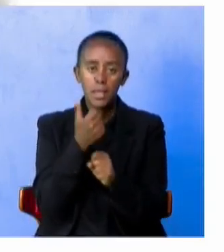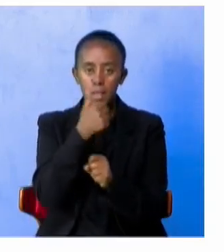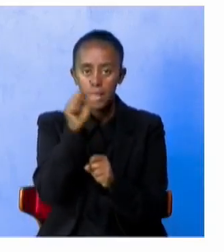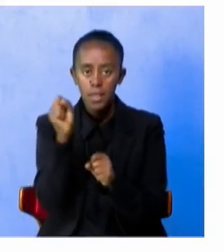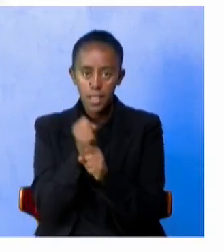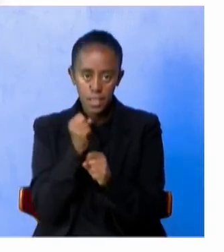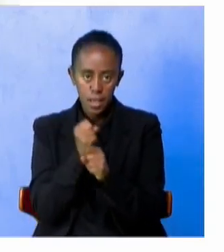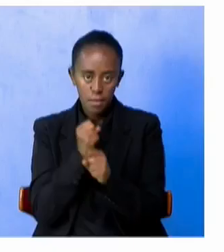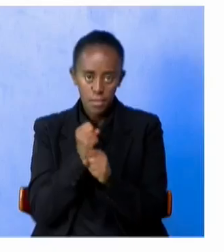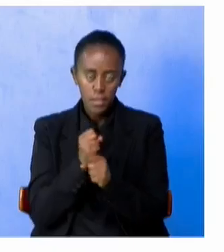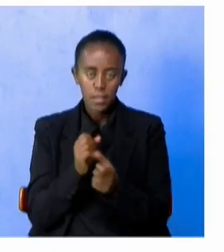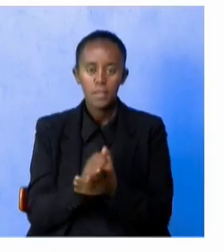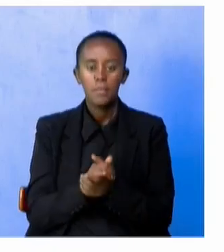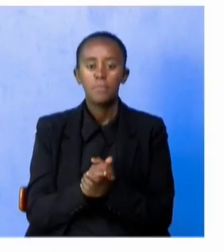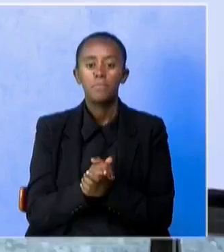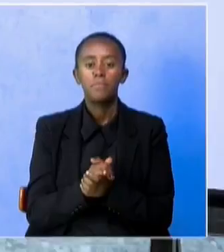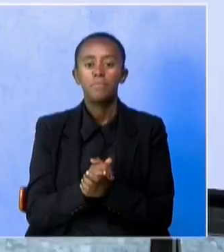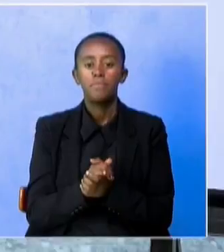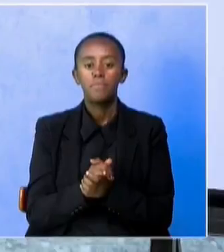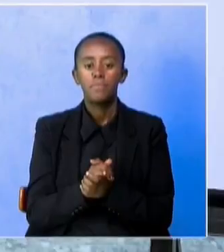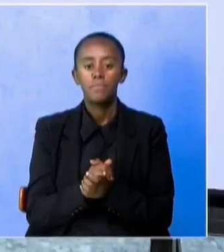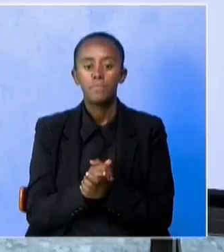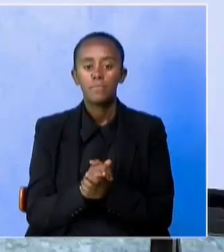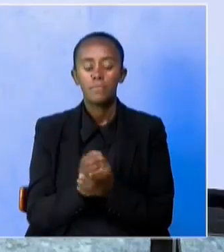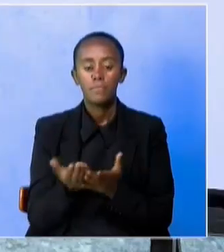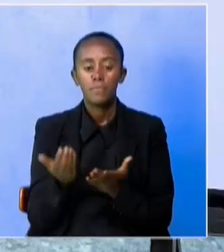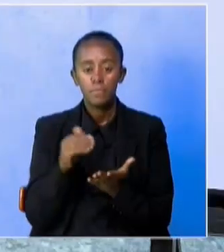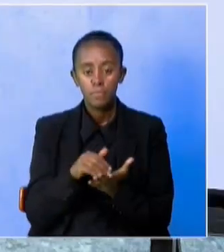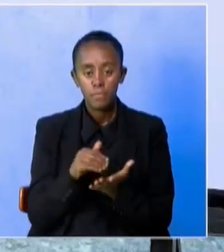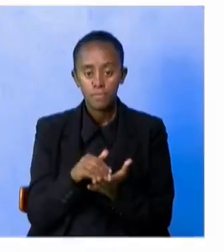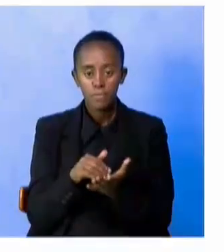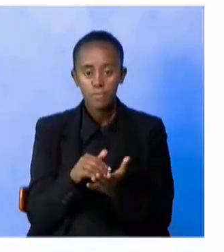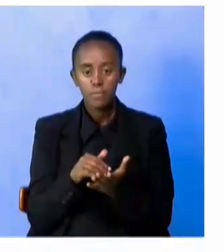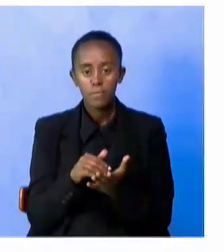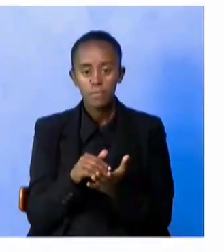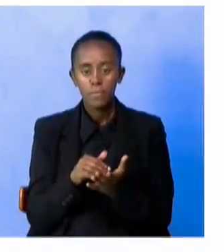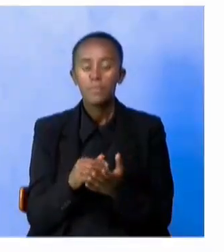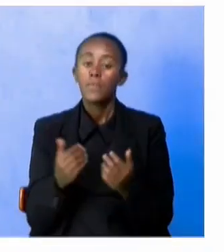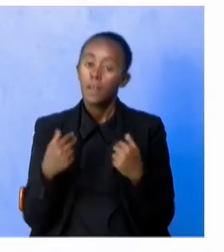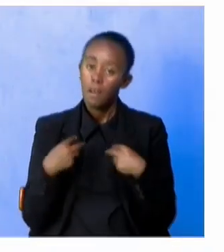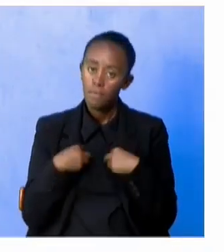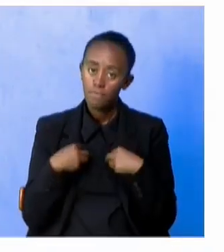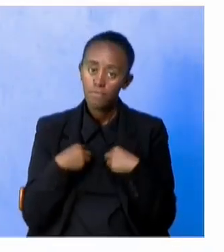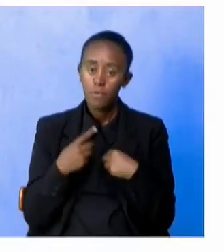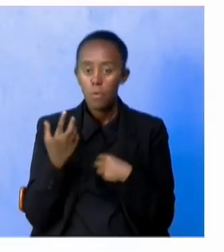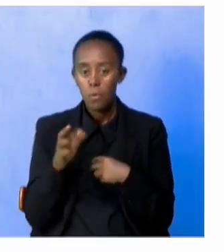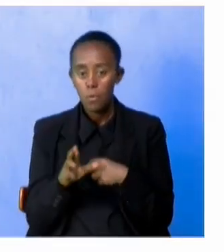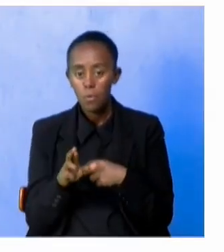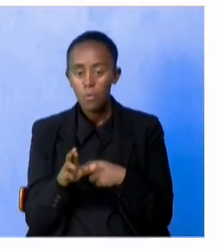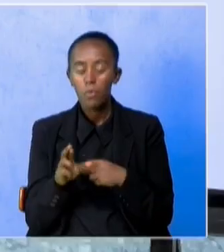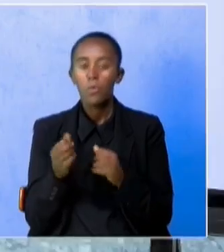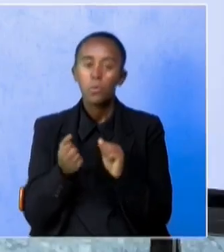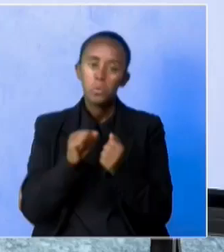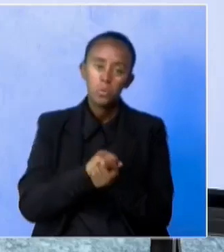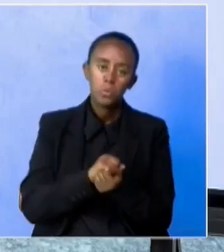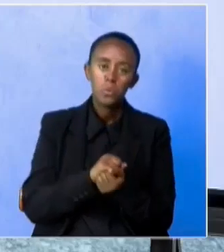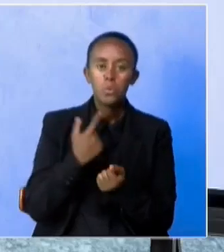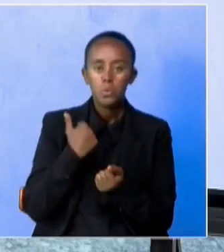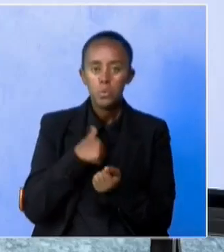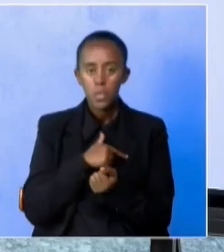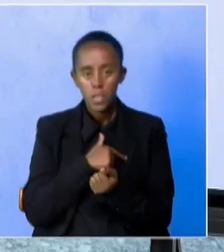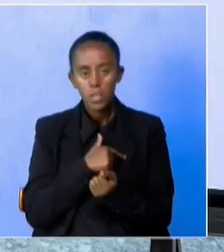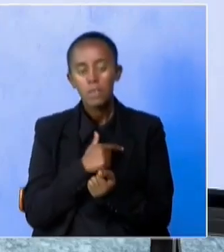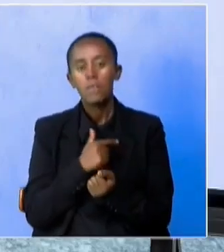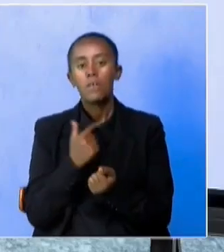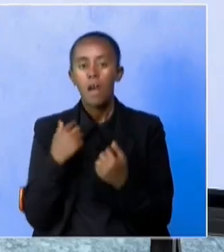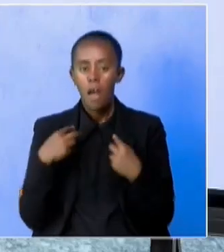So here again, what? We have used they have, or we can change this into we have, which is the